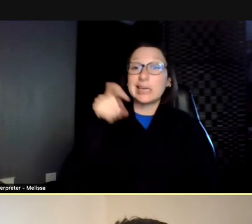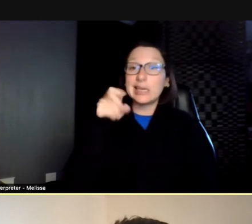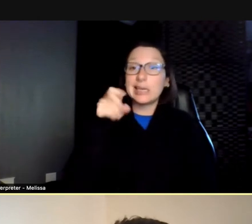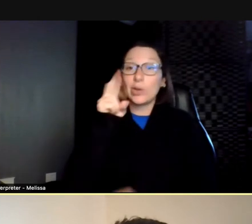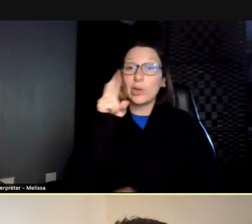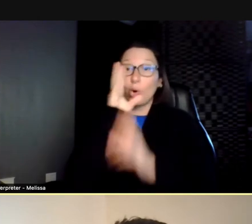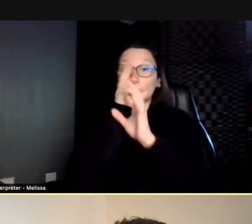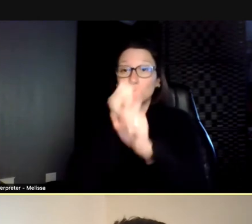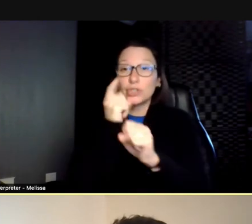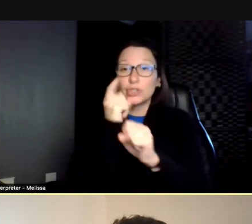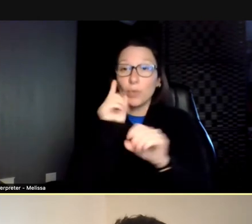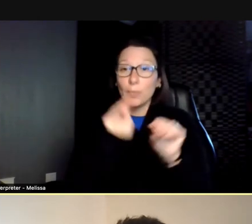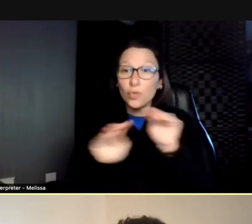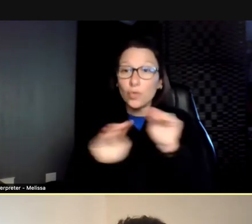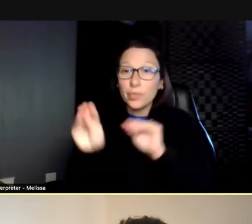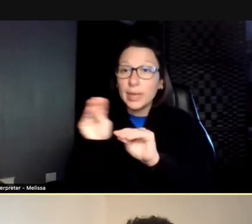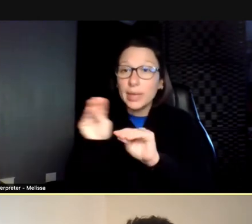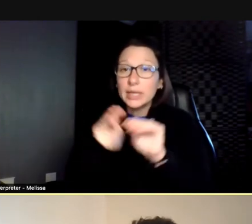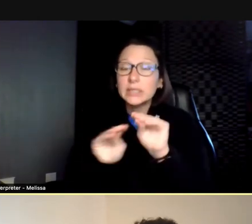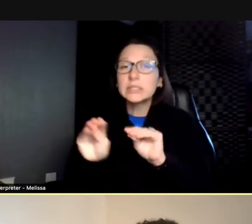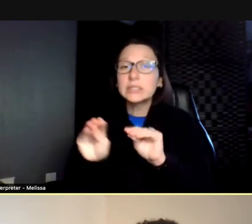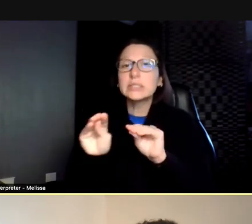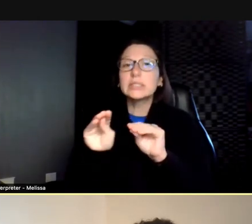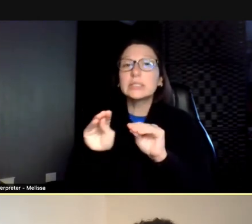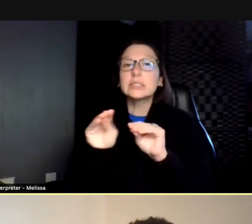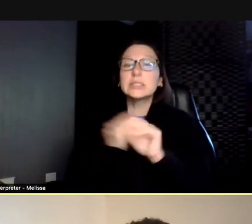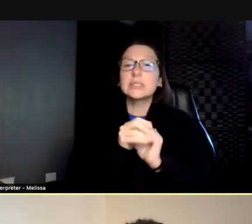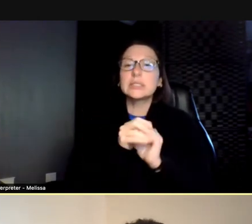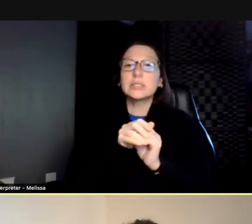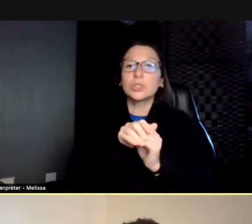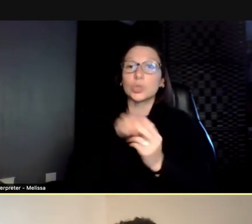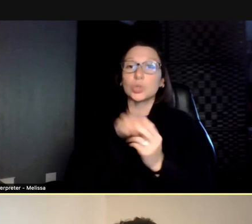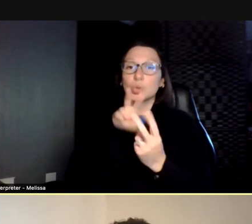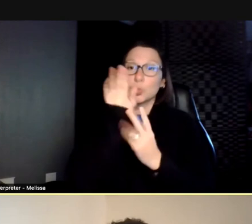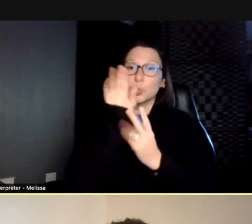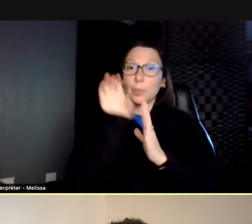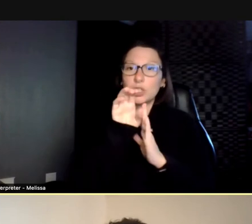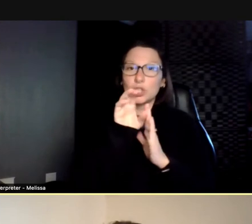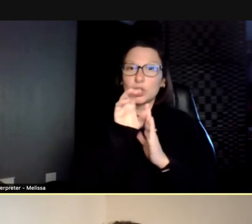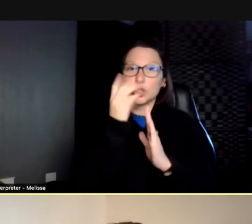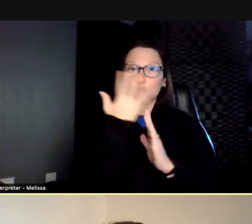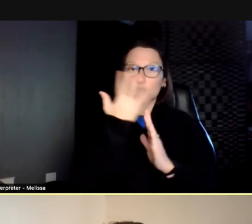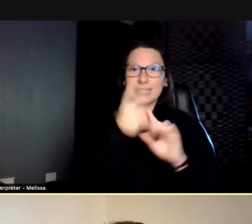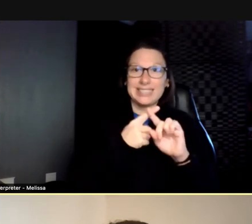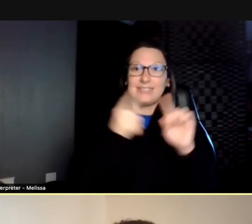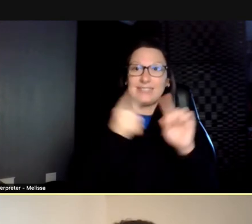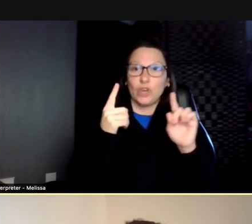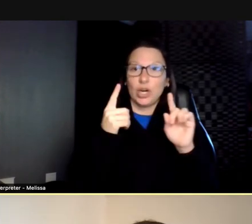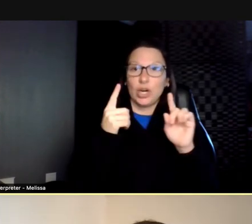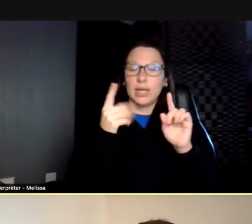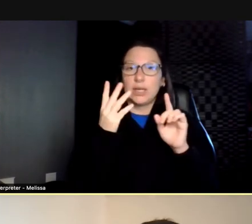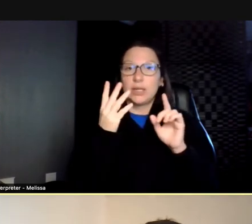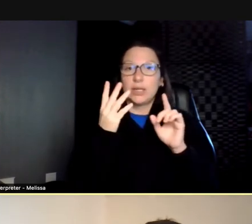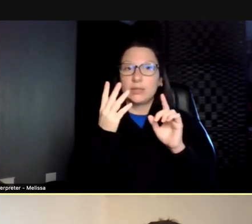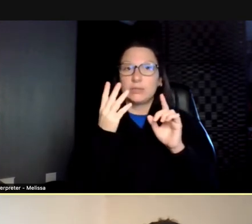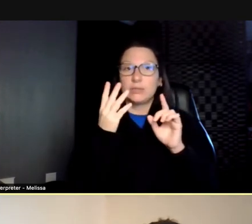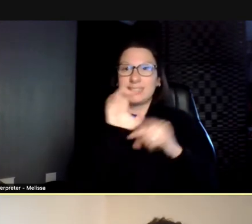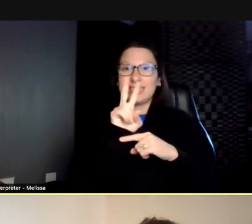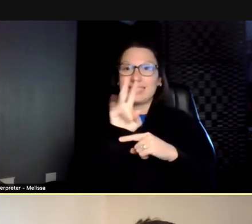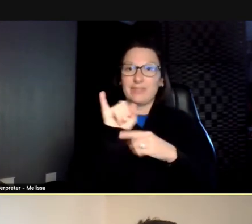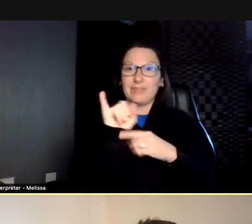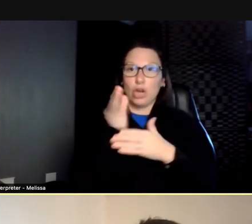movement. And of course, these things look different as the student advances along the range of visual functioning, the CVI